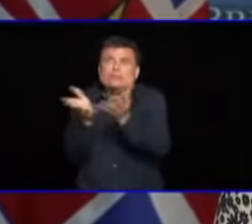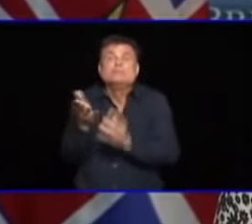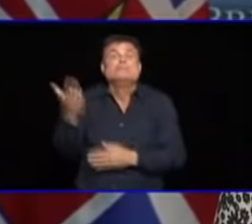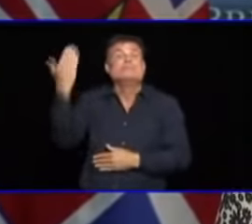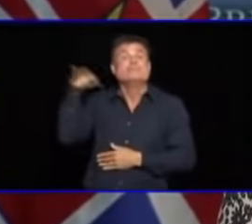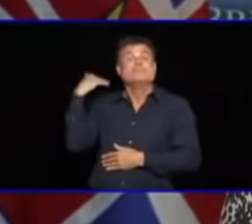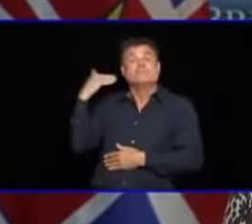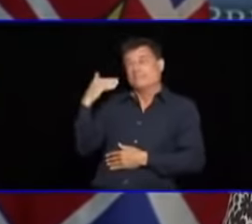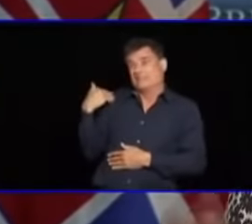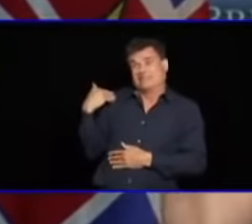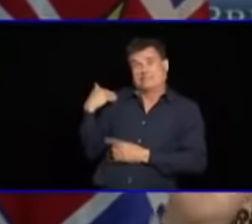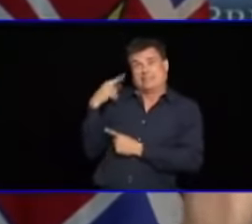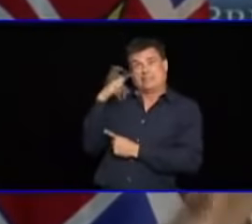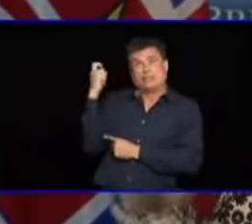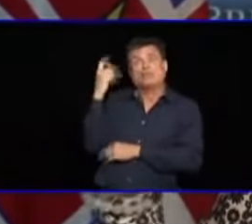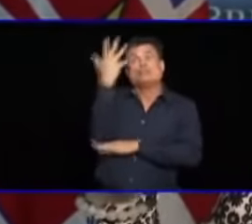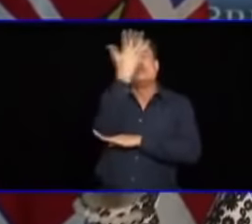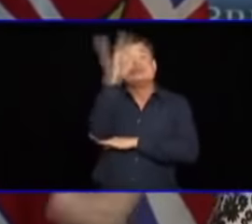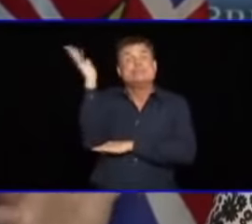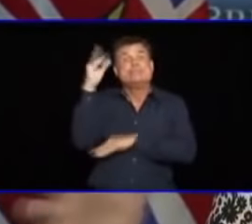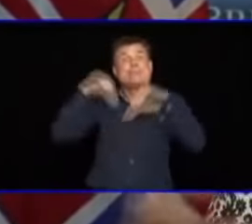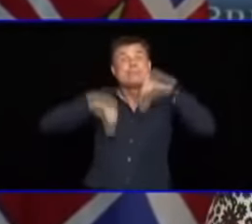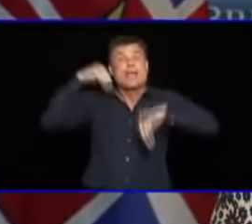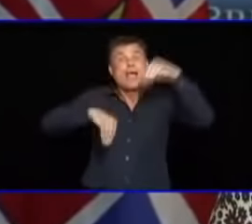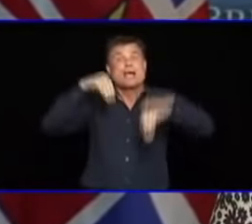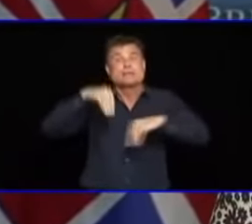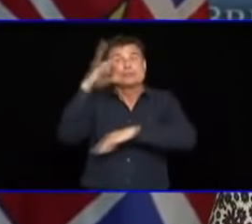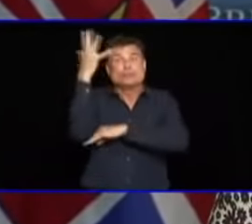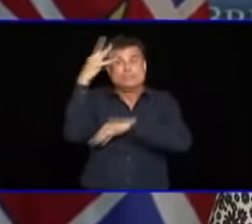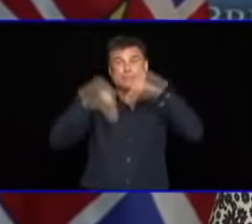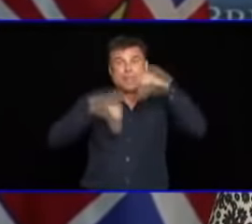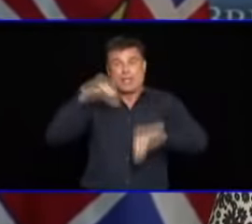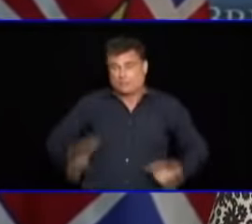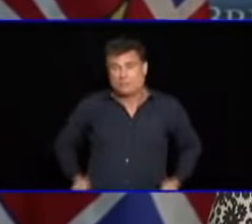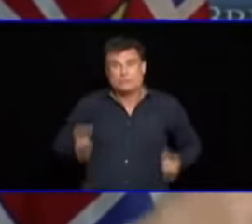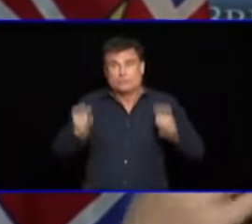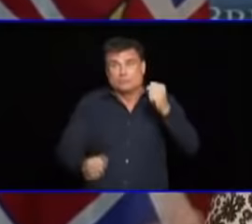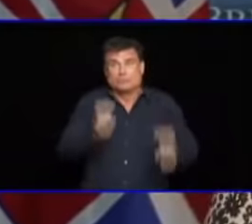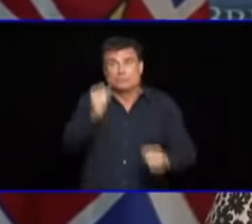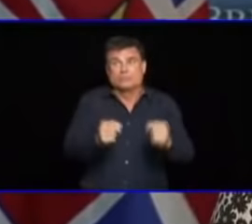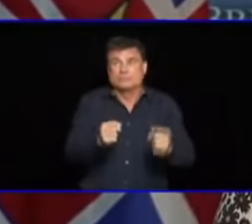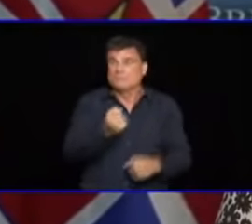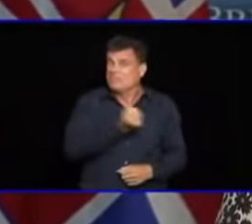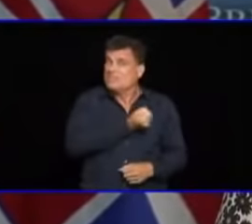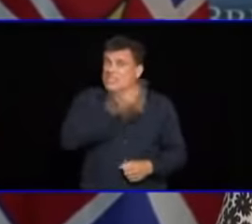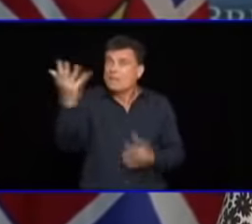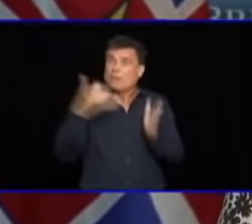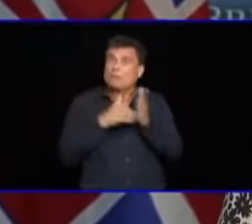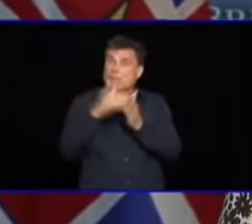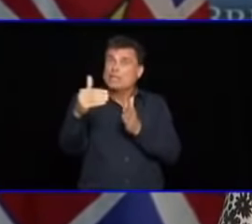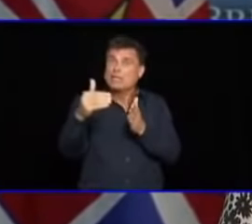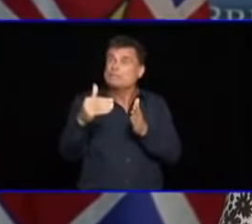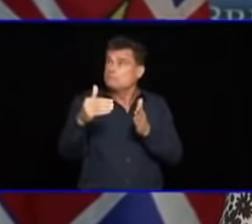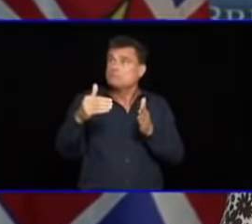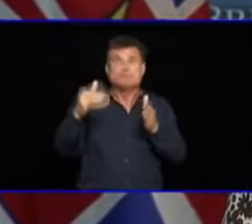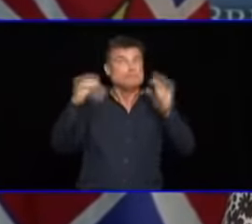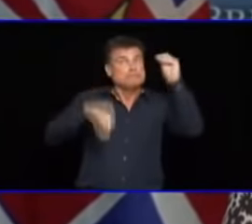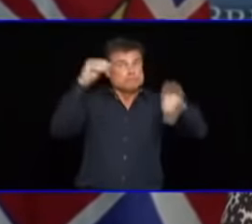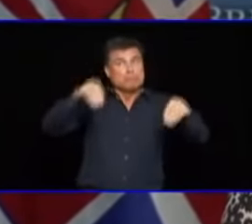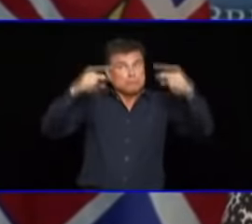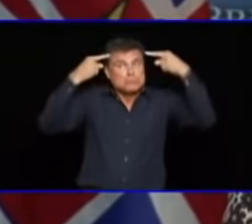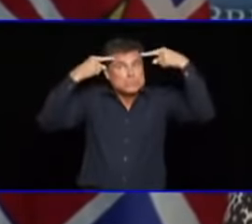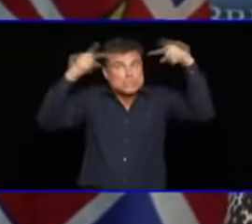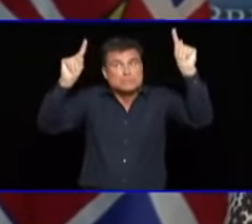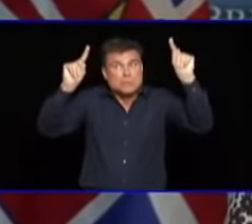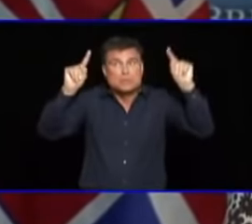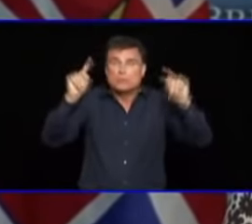summer due to the effective safety plans that we had in place and people being able to go back to work.